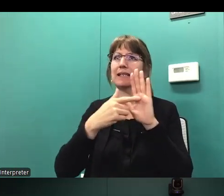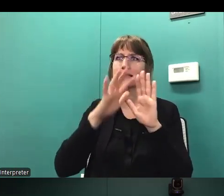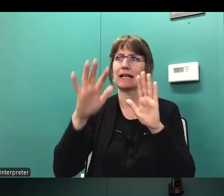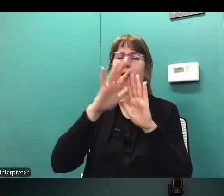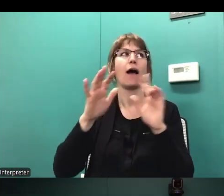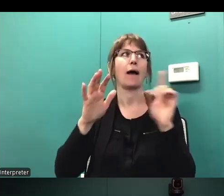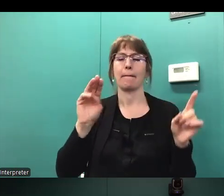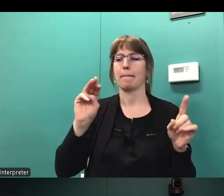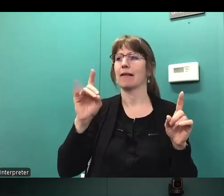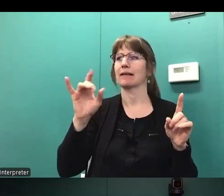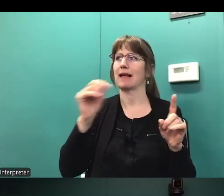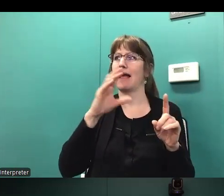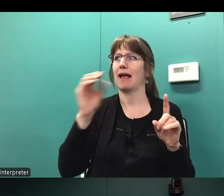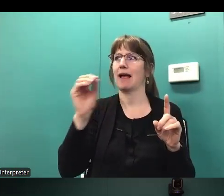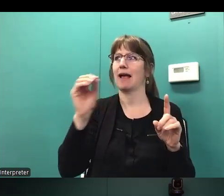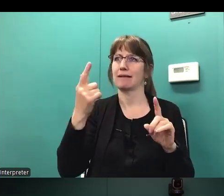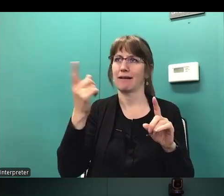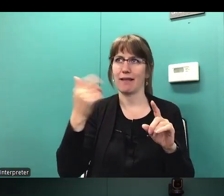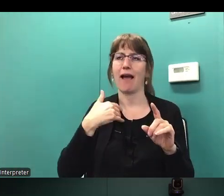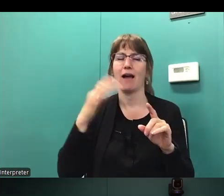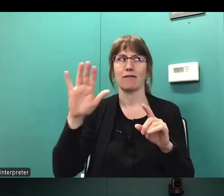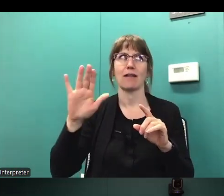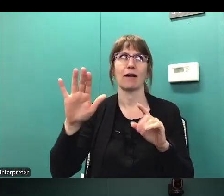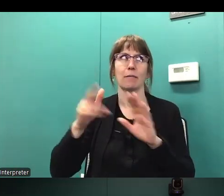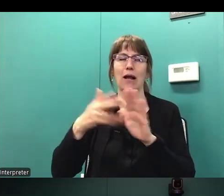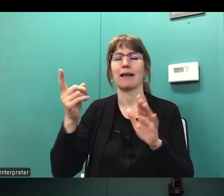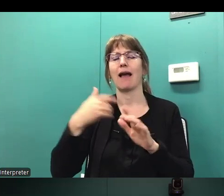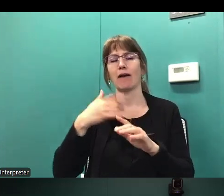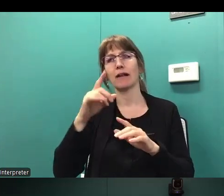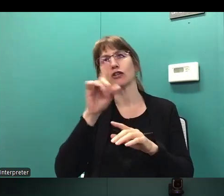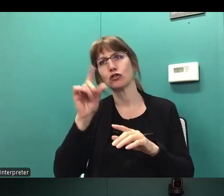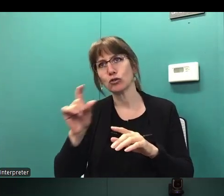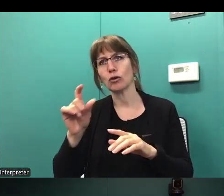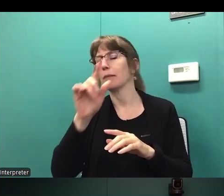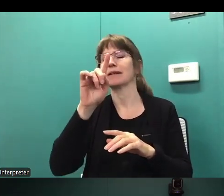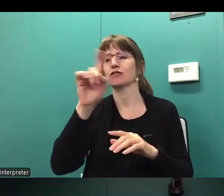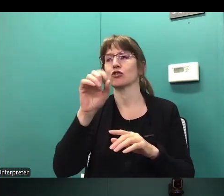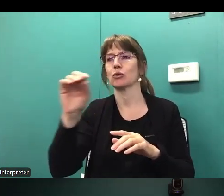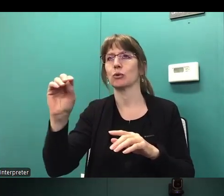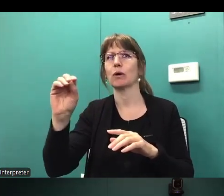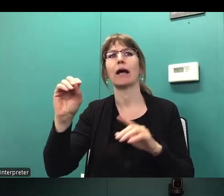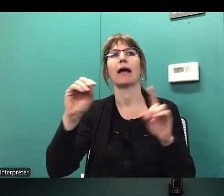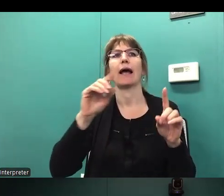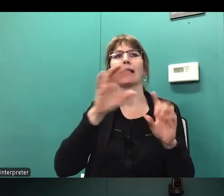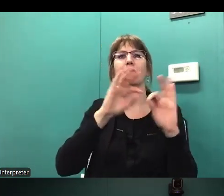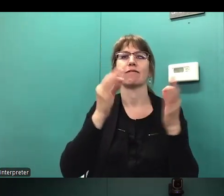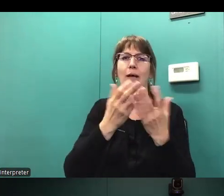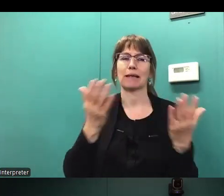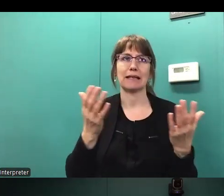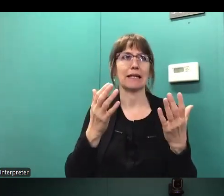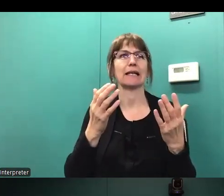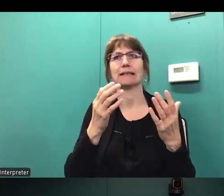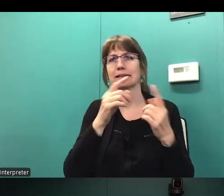and Doug has one, because I have multiple ones. There's like a zoo, and then there's like the Yes. family one, and then Yes. there's like a Yes. community one,